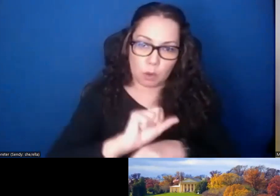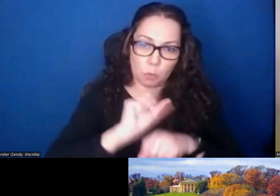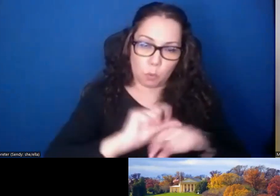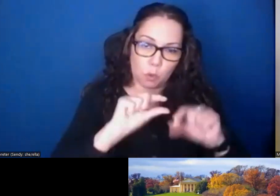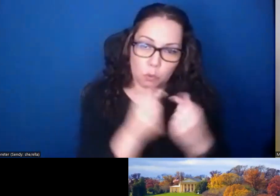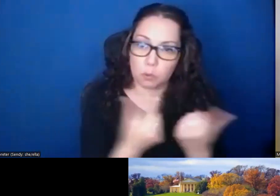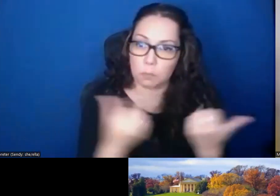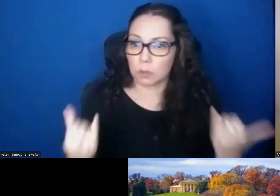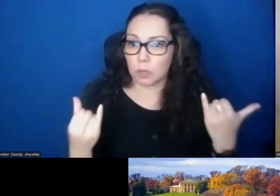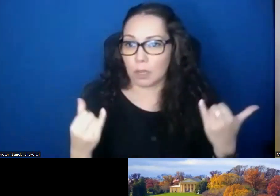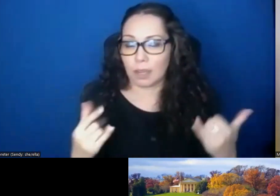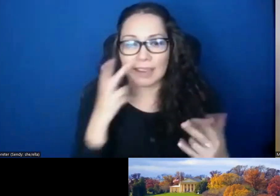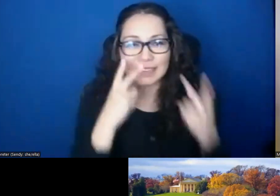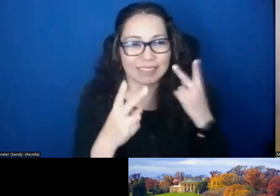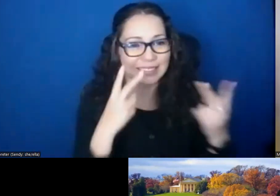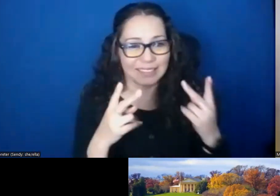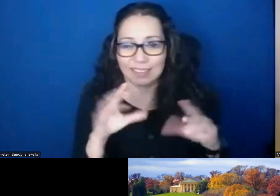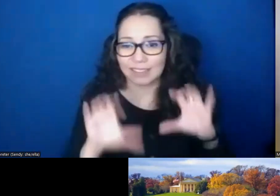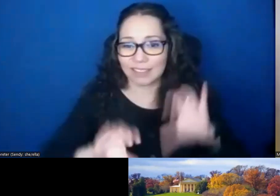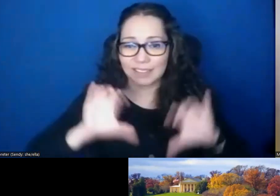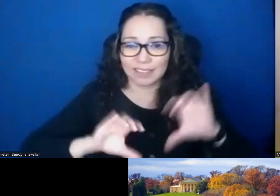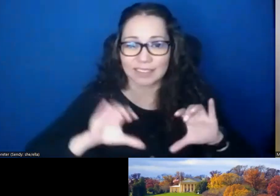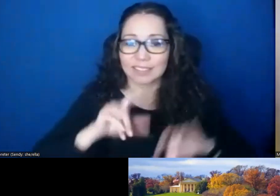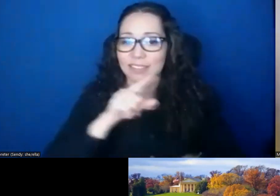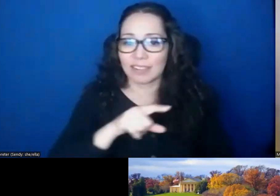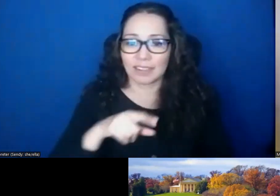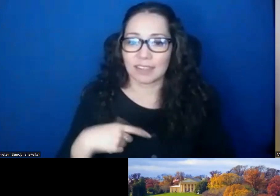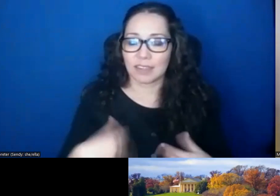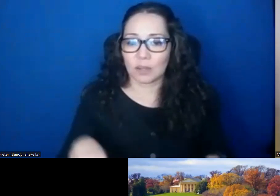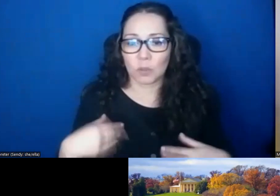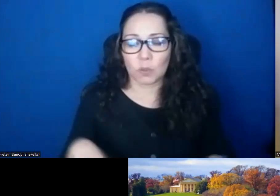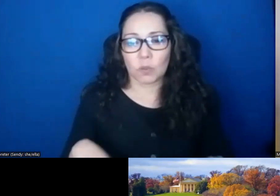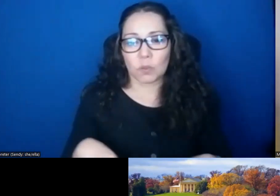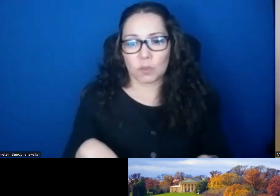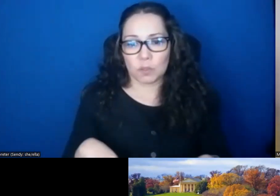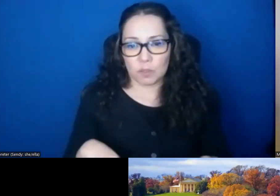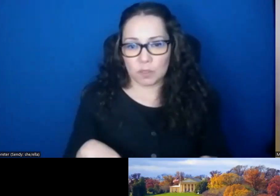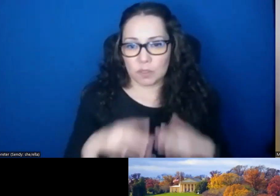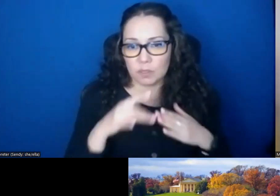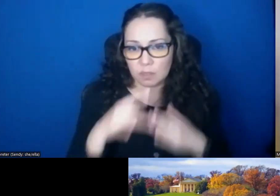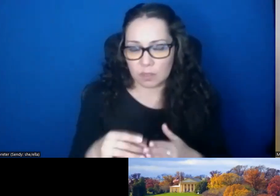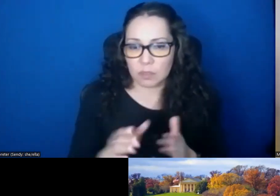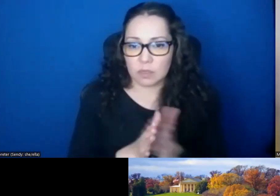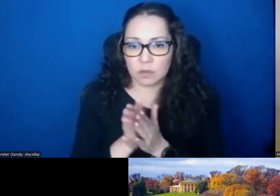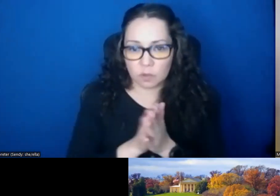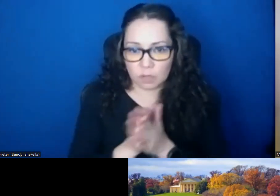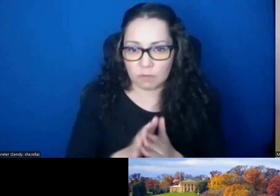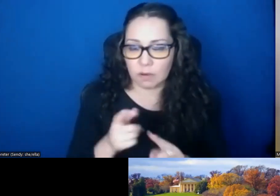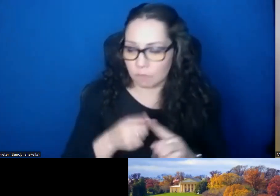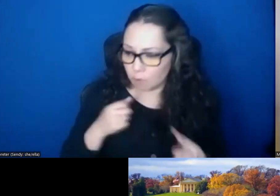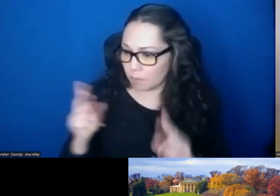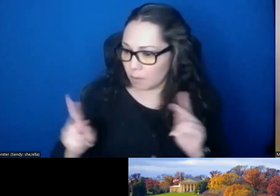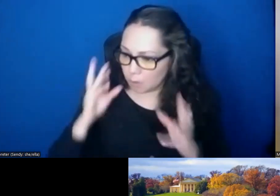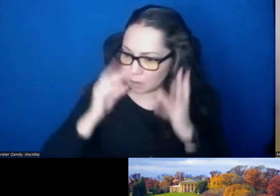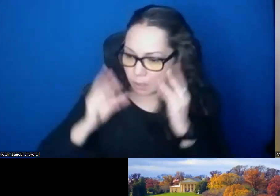in the chat and in the Q&A comment that this work has to be driven by residents of long term care facilities and the loved ones of